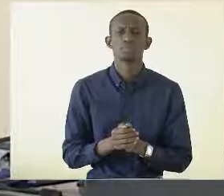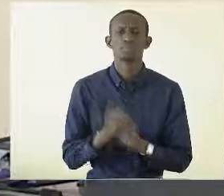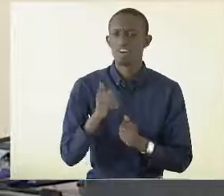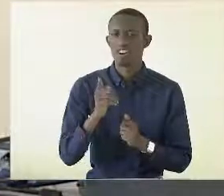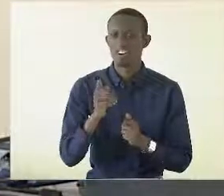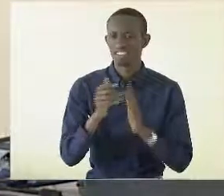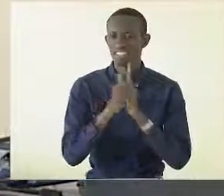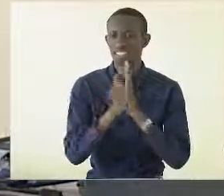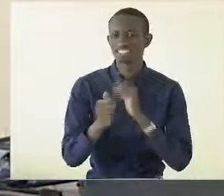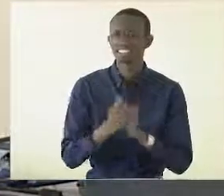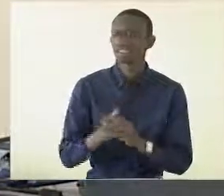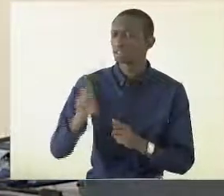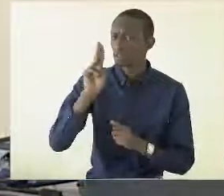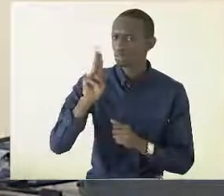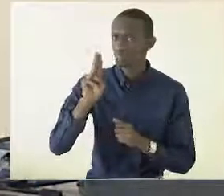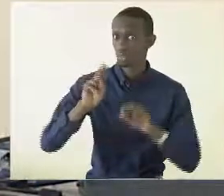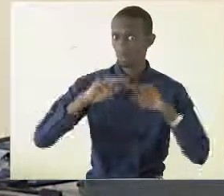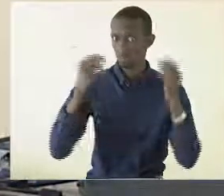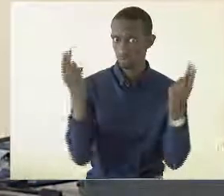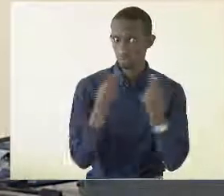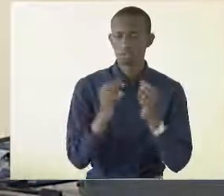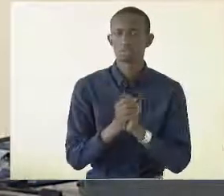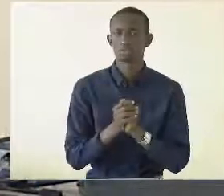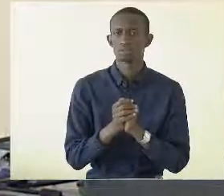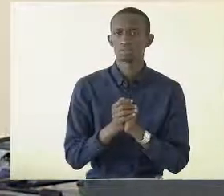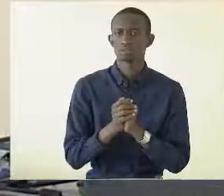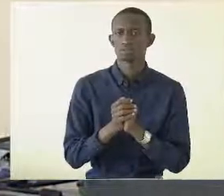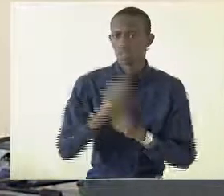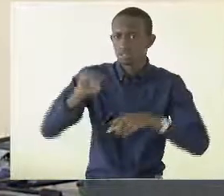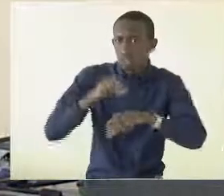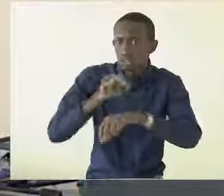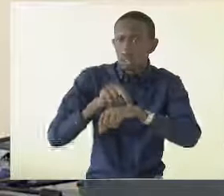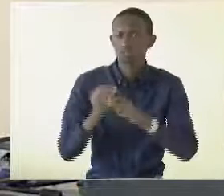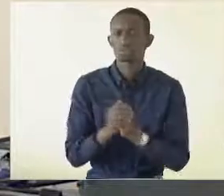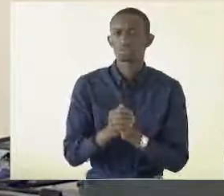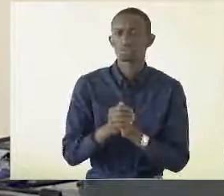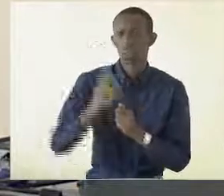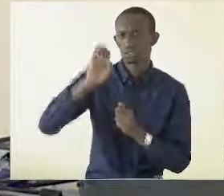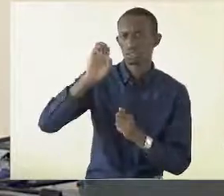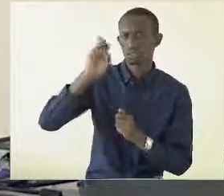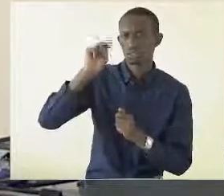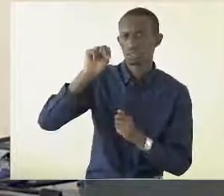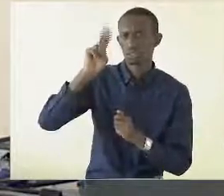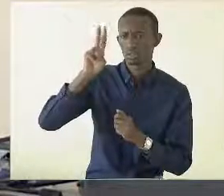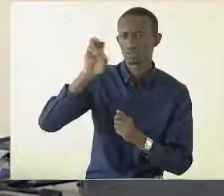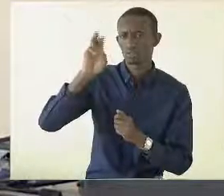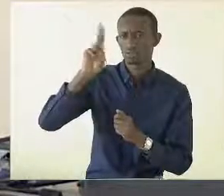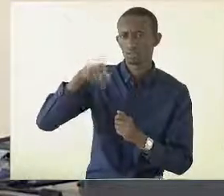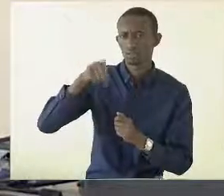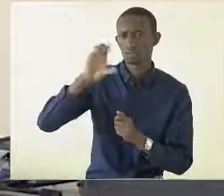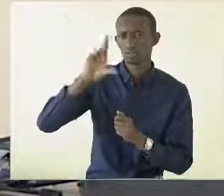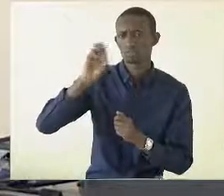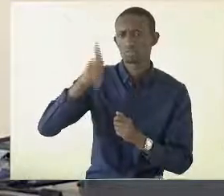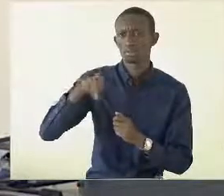Excellent. It is United Nations Environmental Program. United Nations